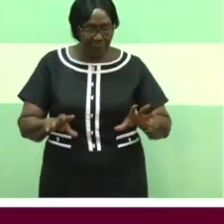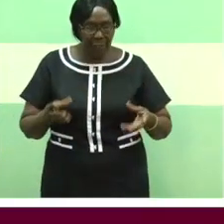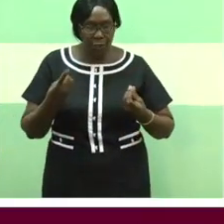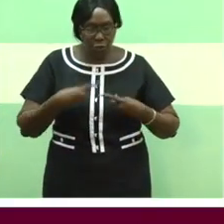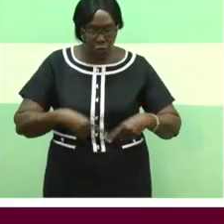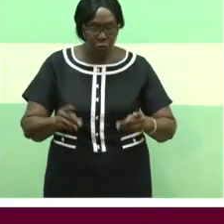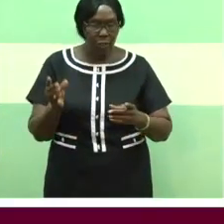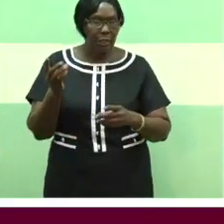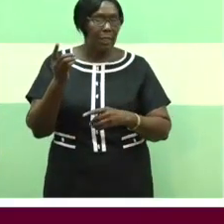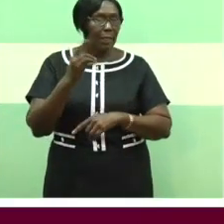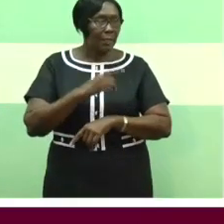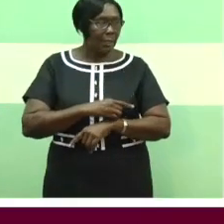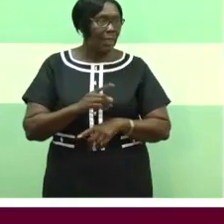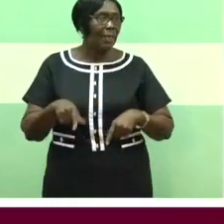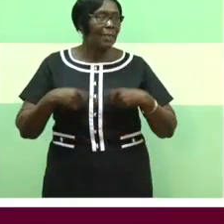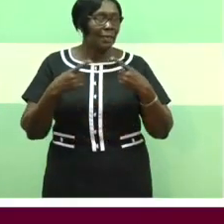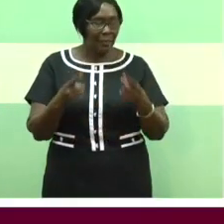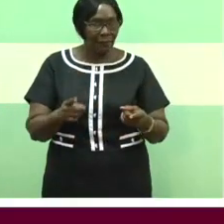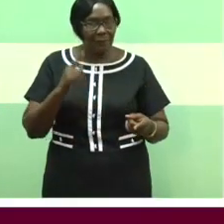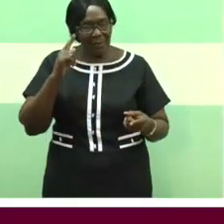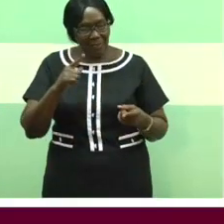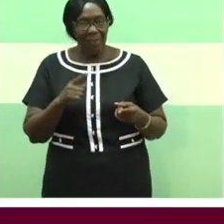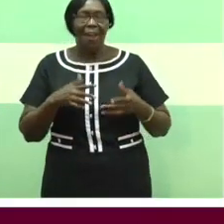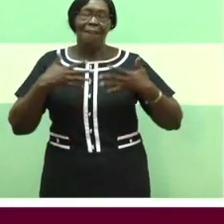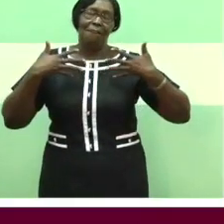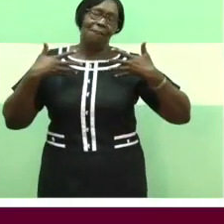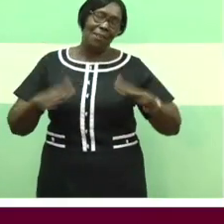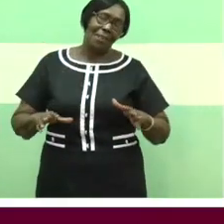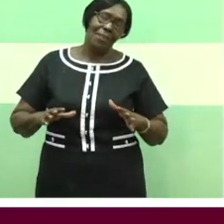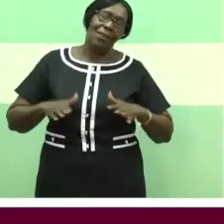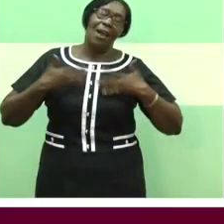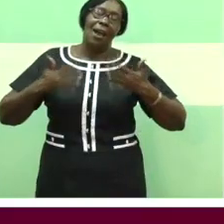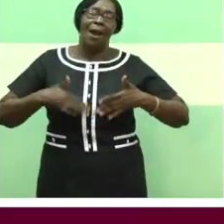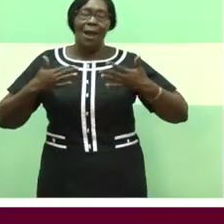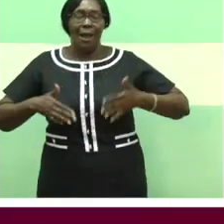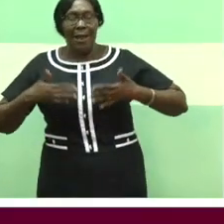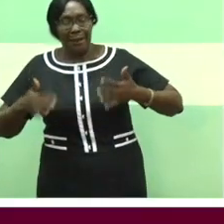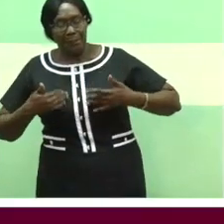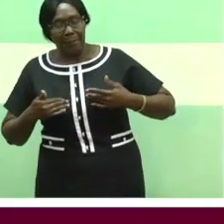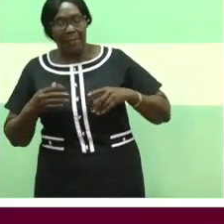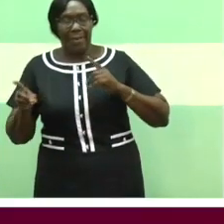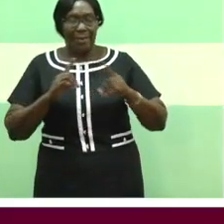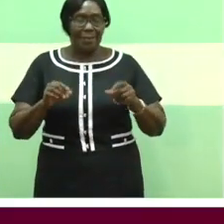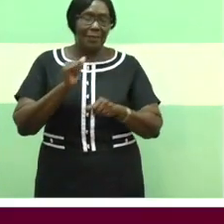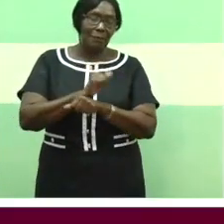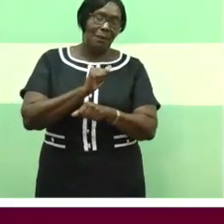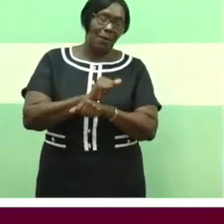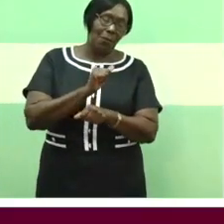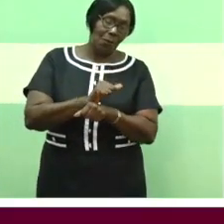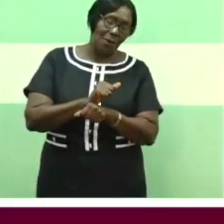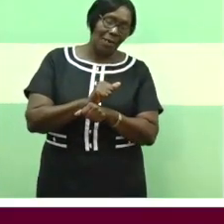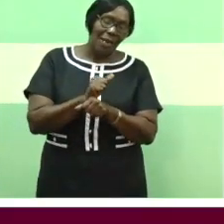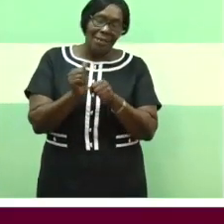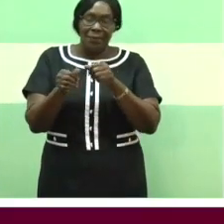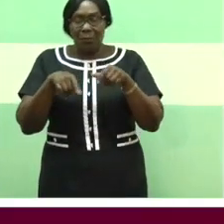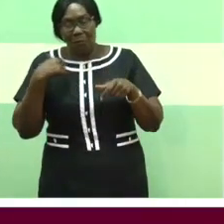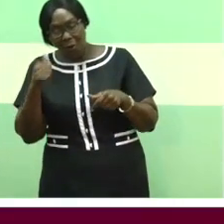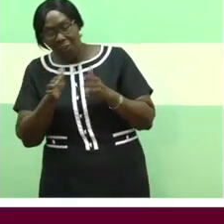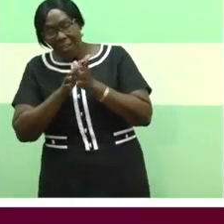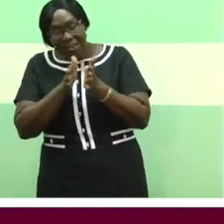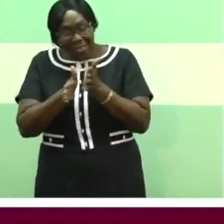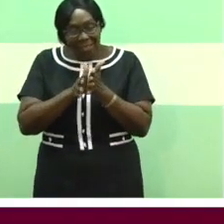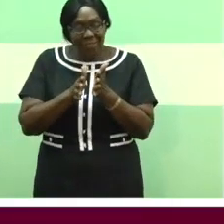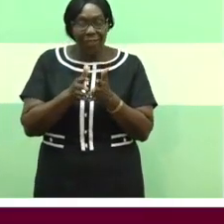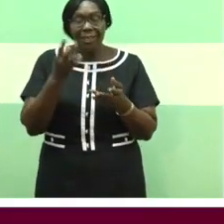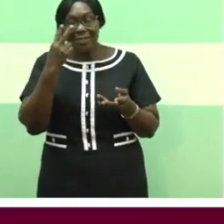during the day, and it gives them a sense of accomplishment, a sense of fulfillment, and then they are eager and excited to see